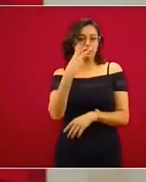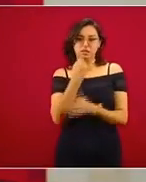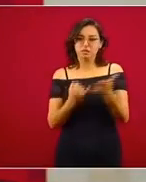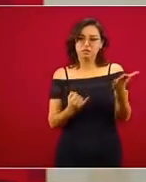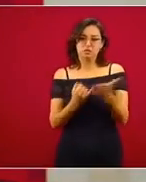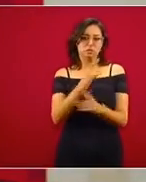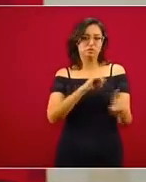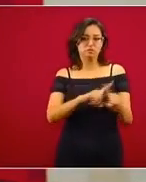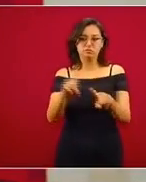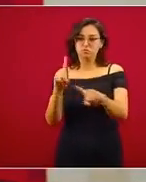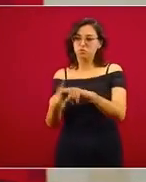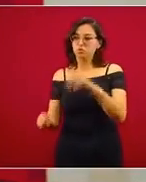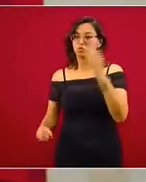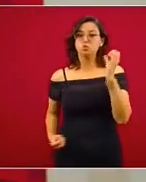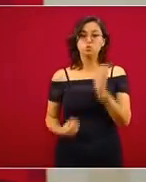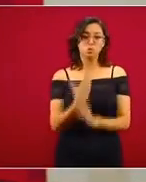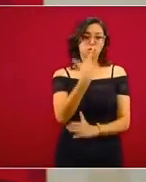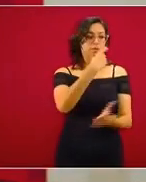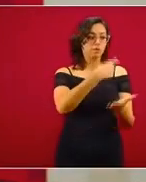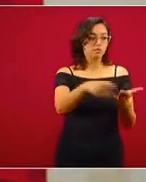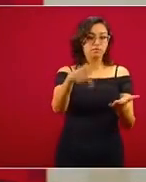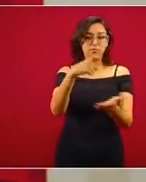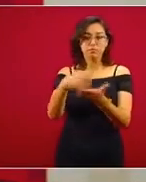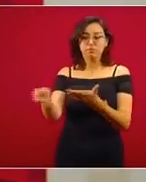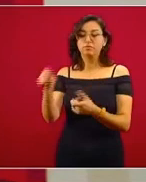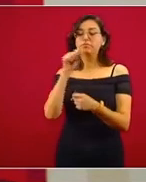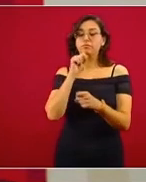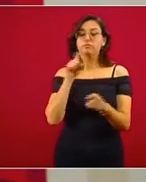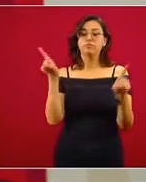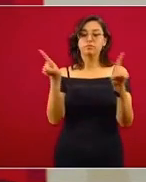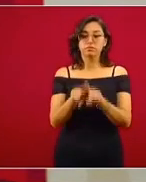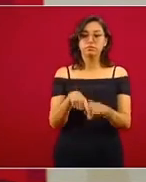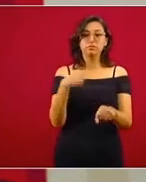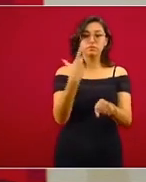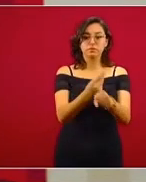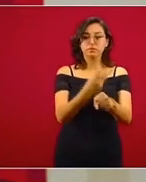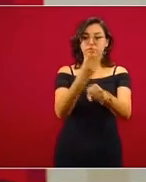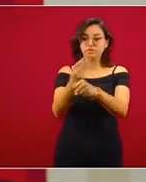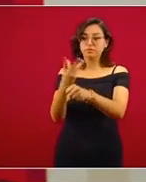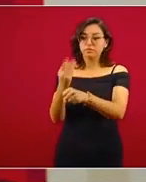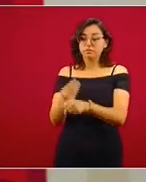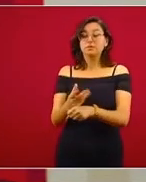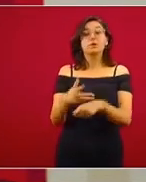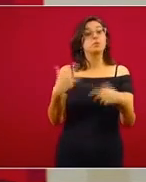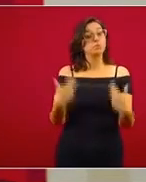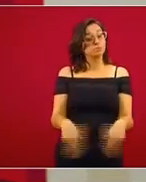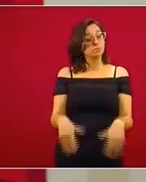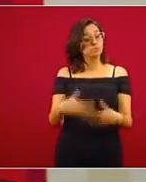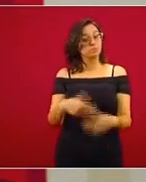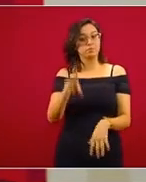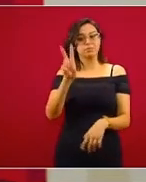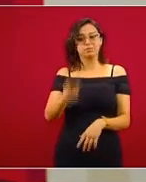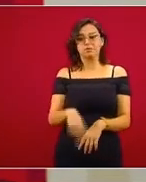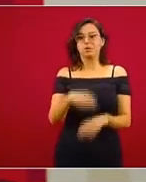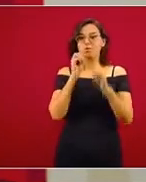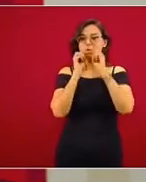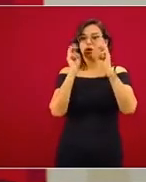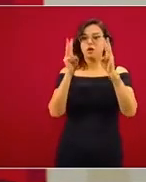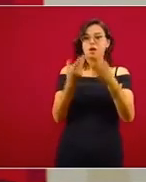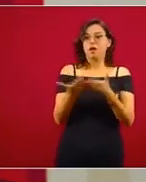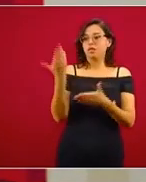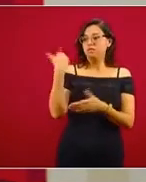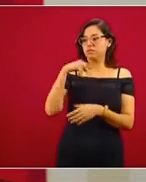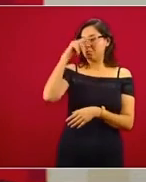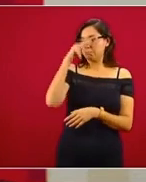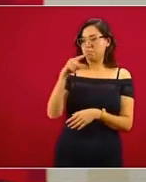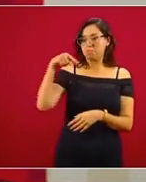more Compra de ventilators. nuevos We have equipos, also hemos repaired tenido them, también and this is reparación. impressive. Esto es In impresionante. Mexico, we En have México documented, teníamos or more documentados,